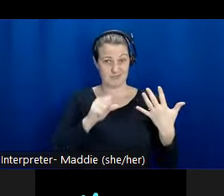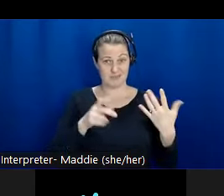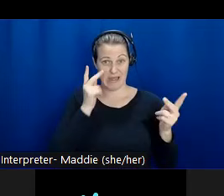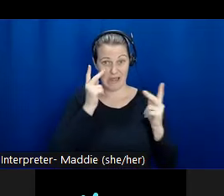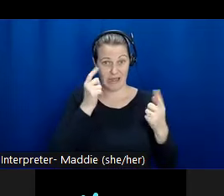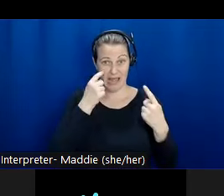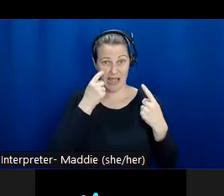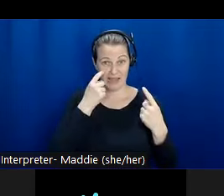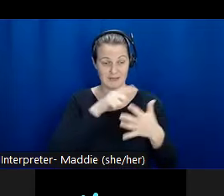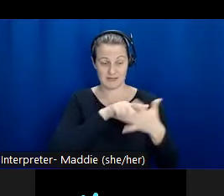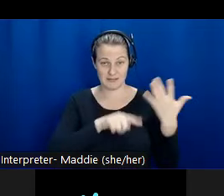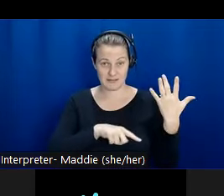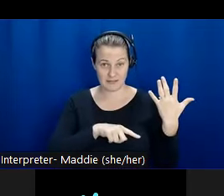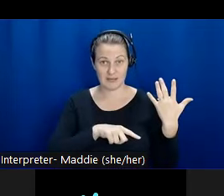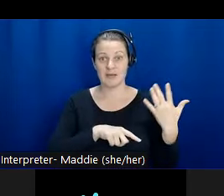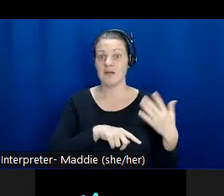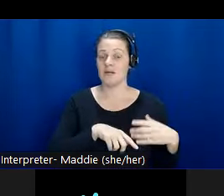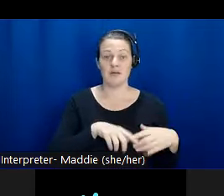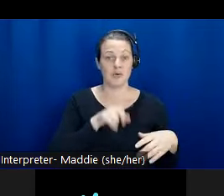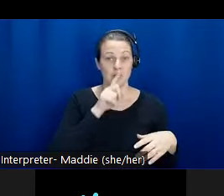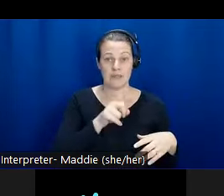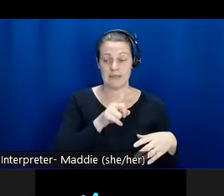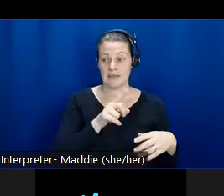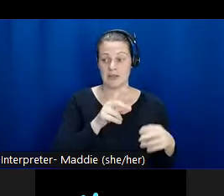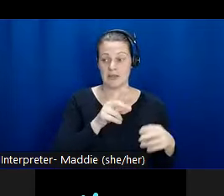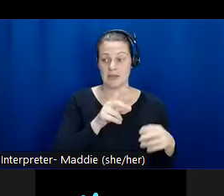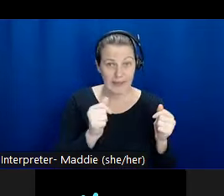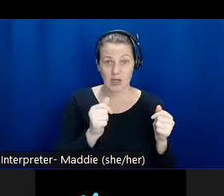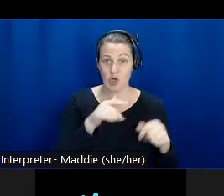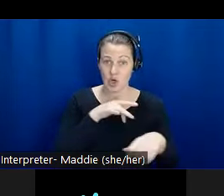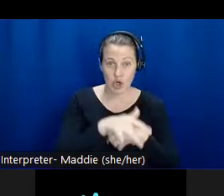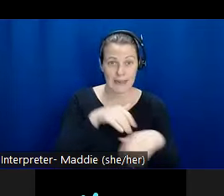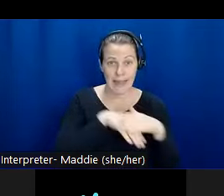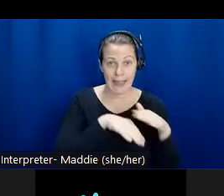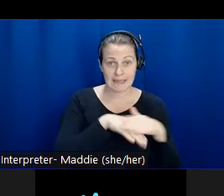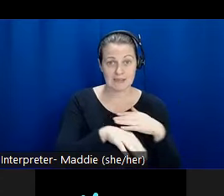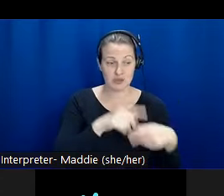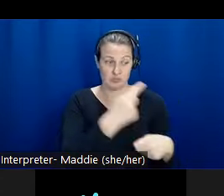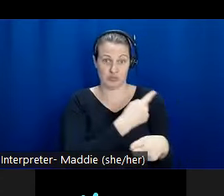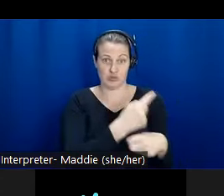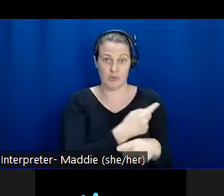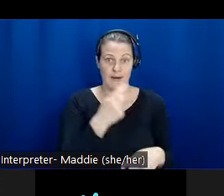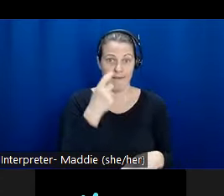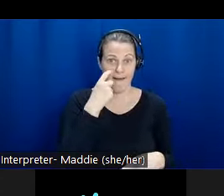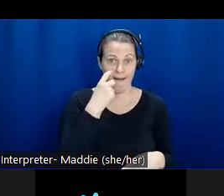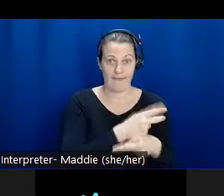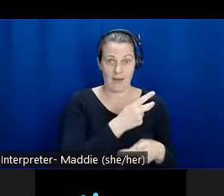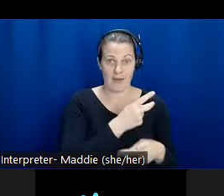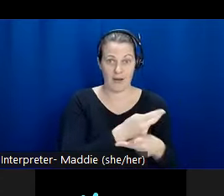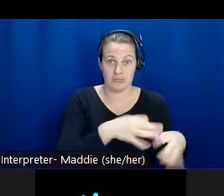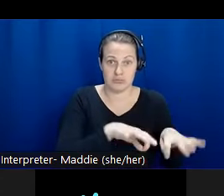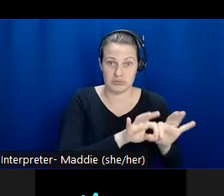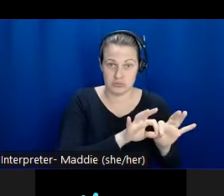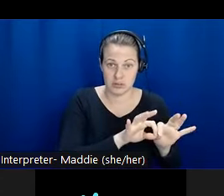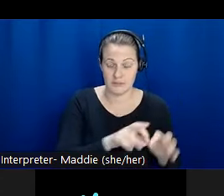quick, early access to appropriate eye care. The 2.2 billion that the